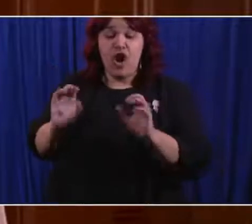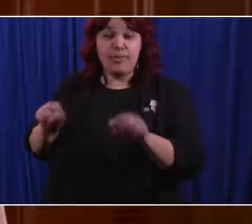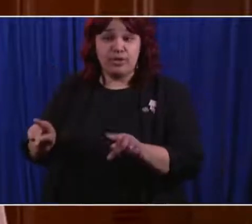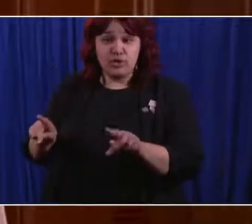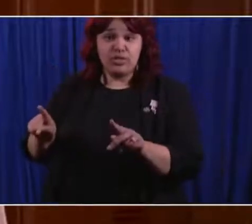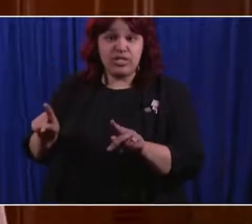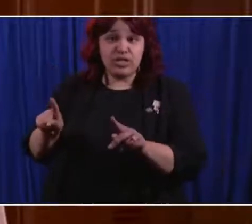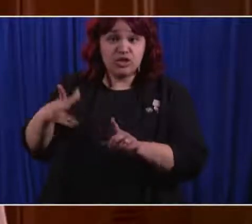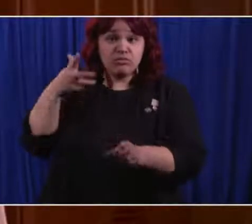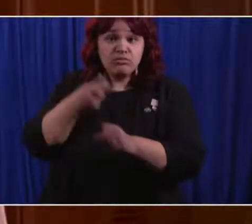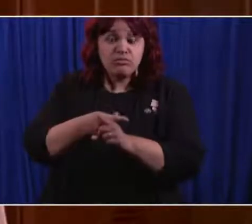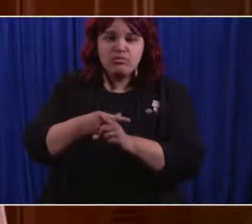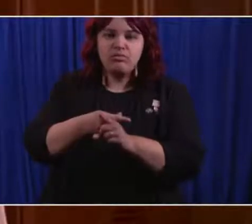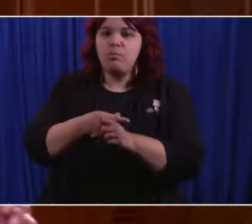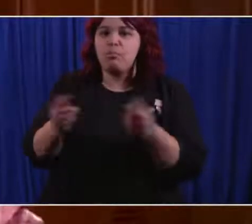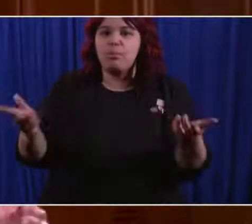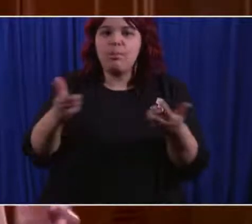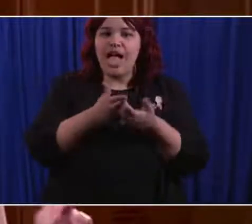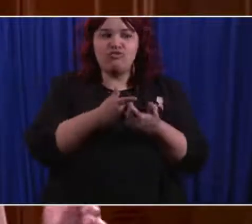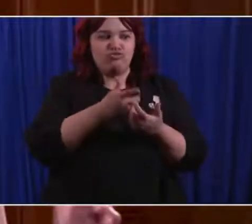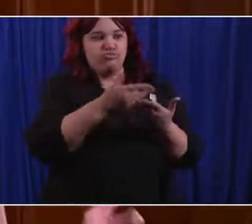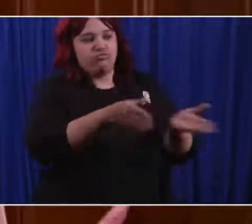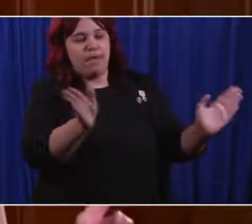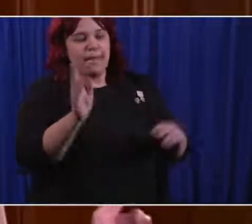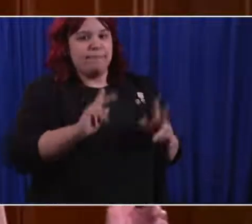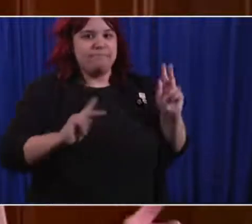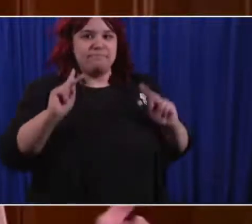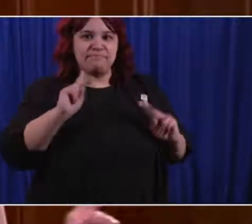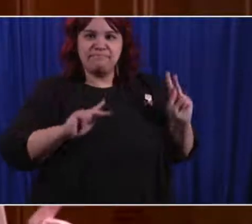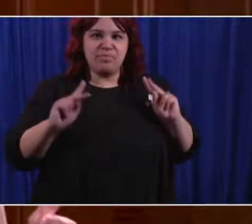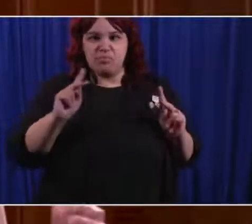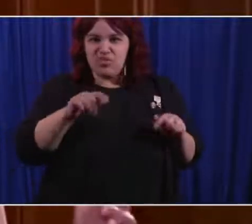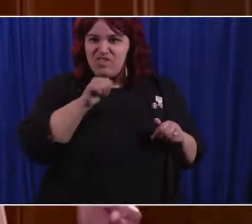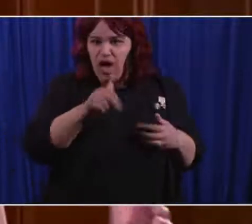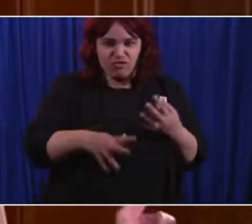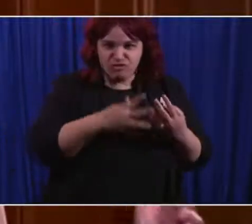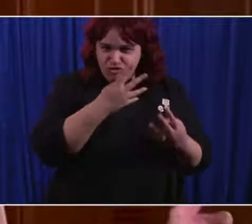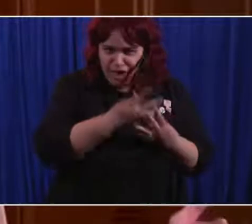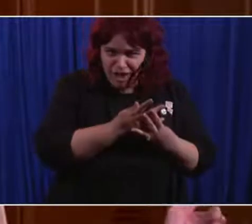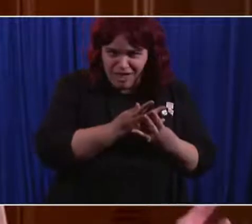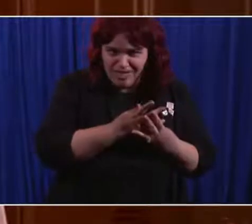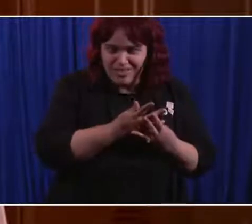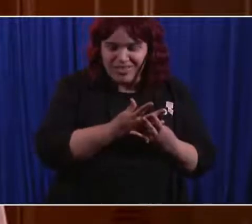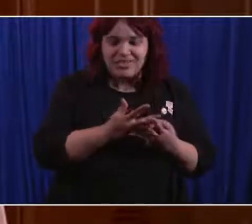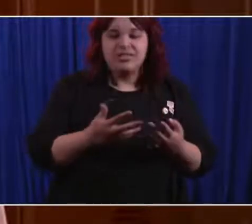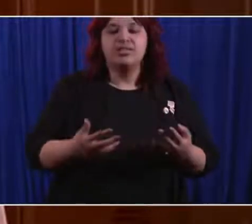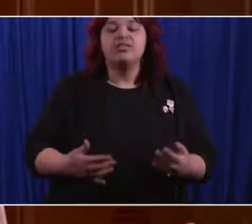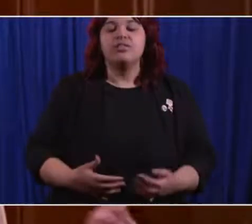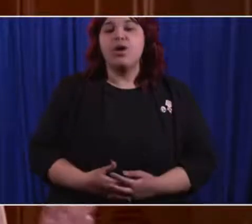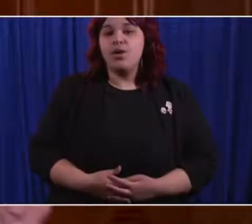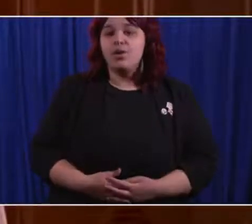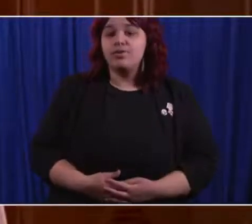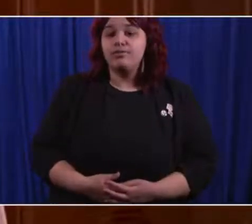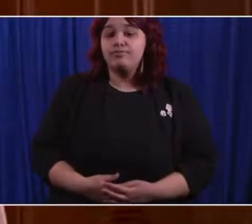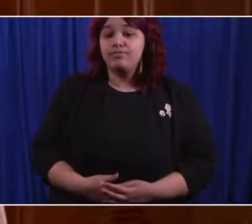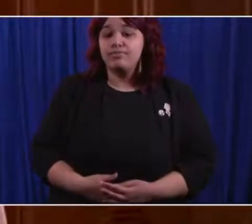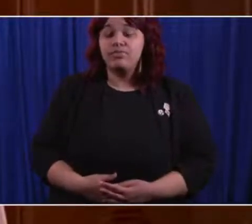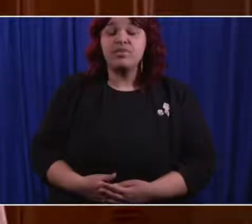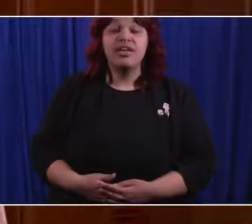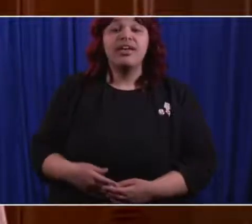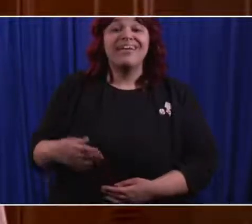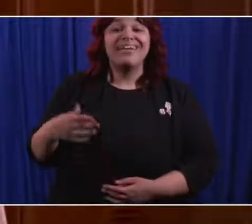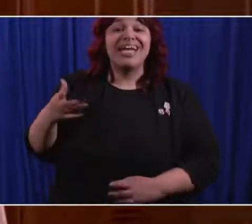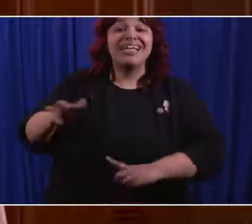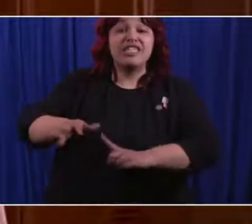way that kind of paralleled what was going on out in the community. So while we've not given them any